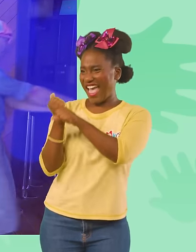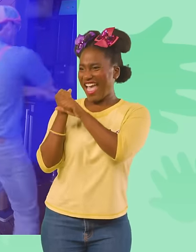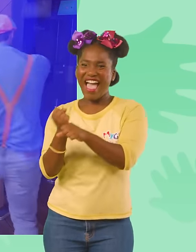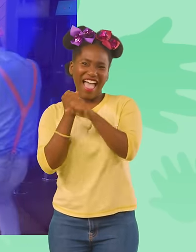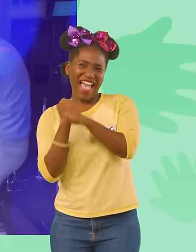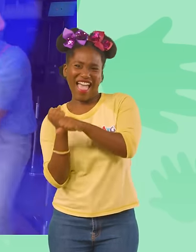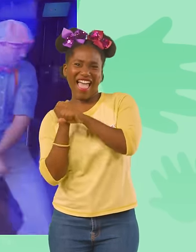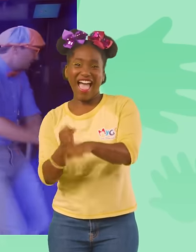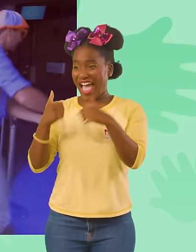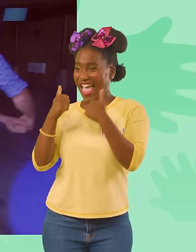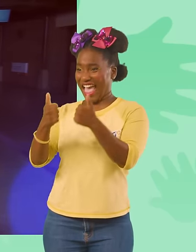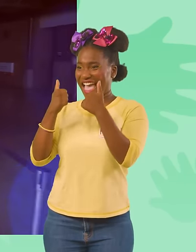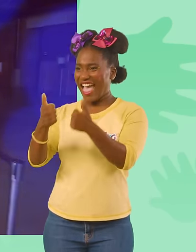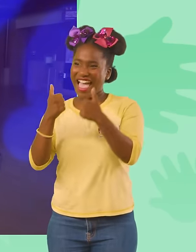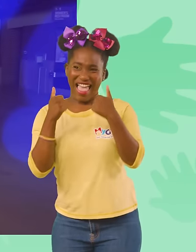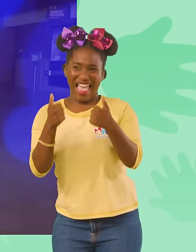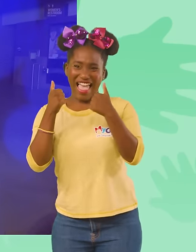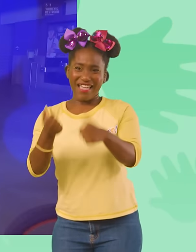Whoa.